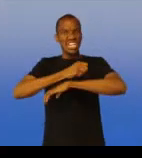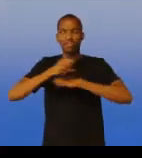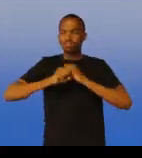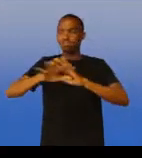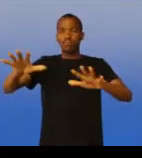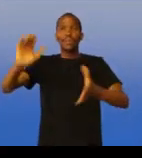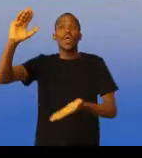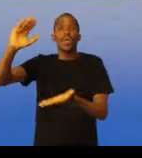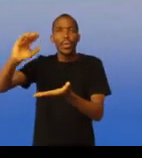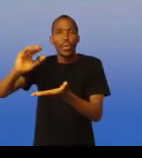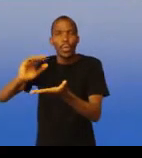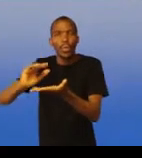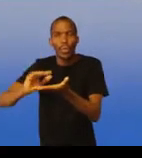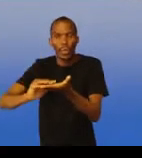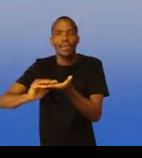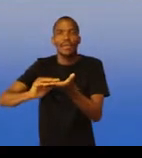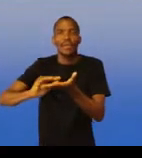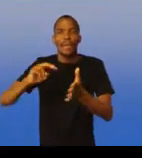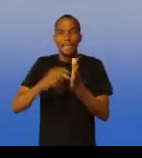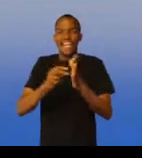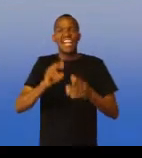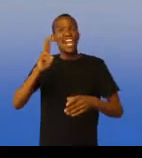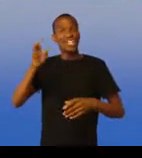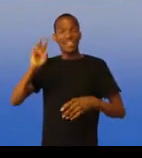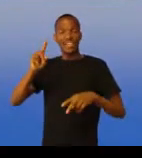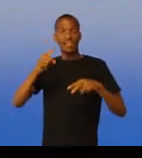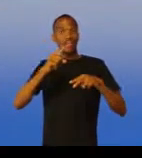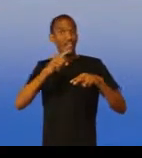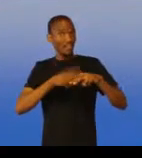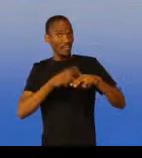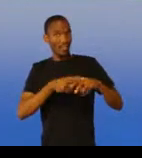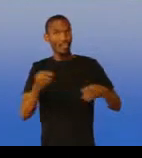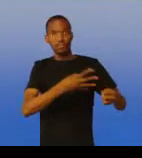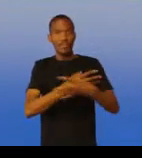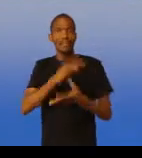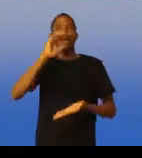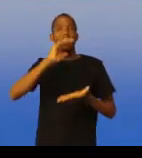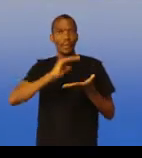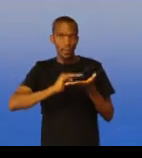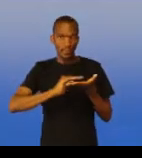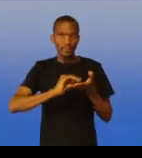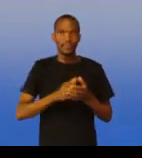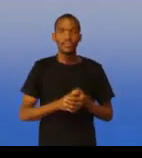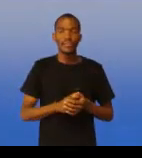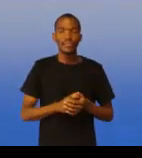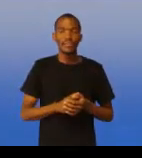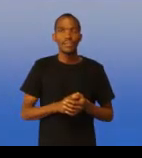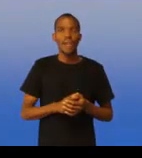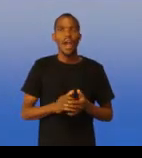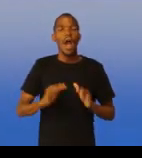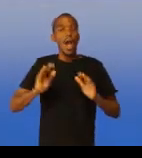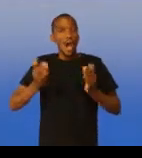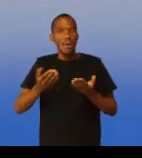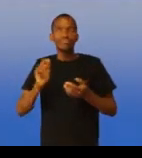lowered, and at the end of the day, having HIV infected people goes down. The goal of reaching 0